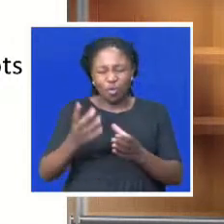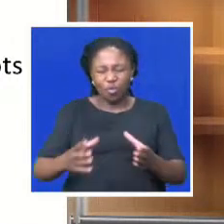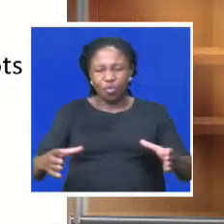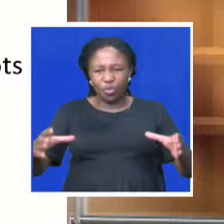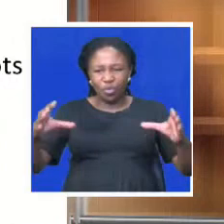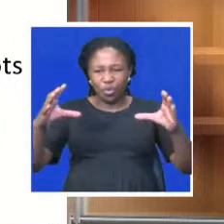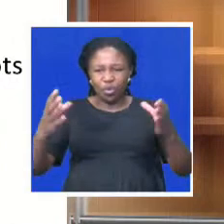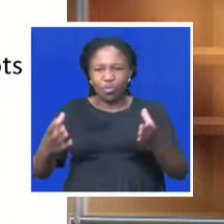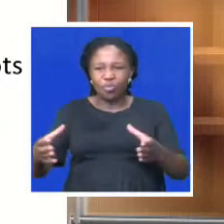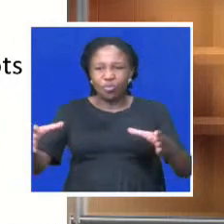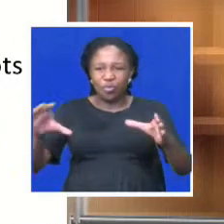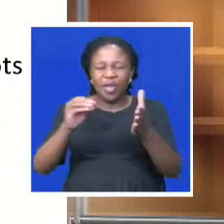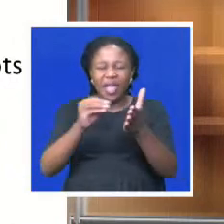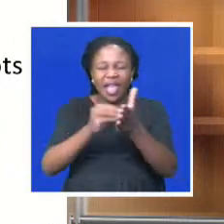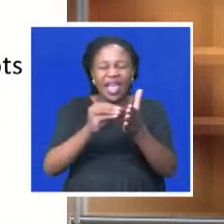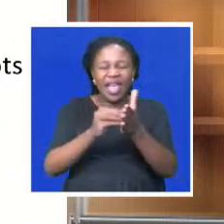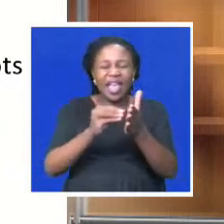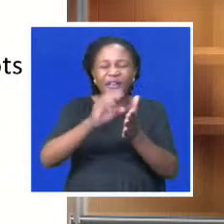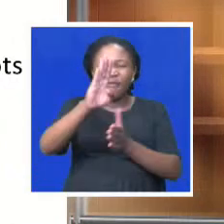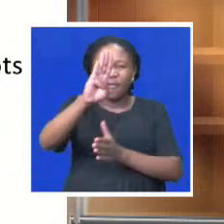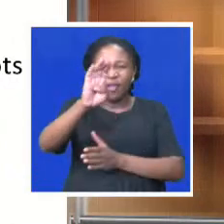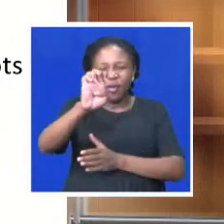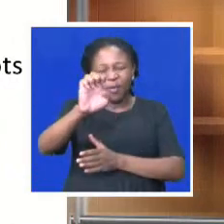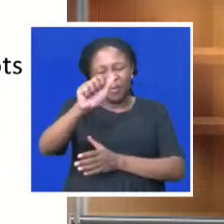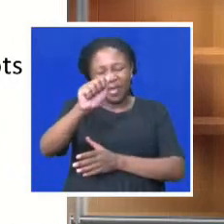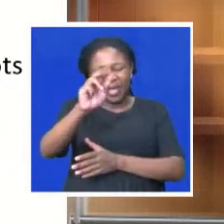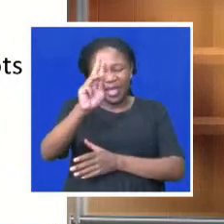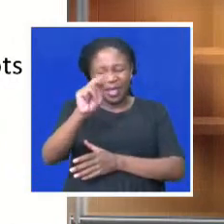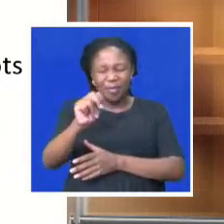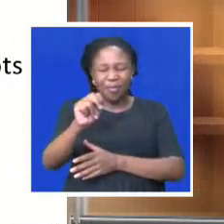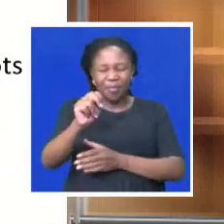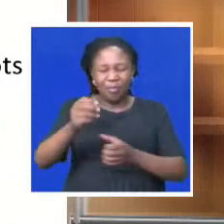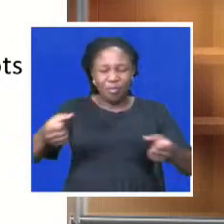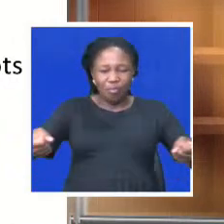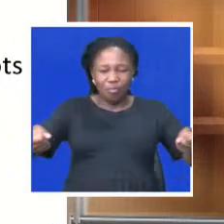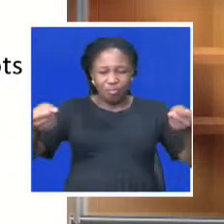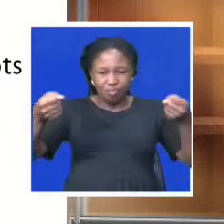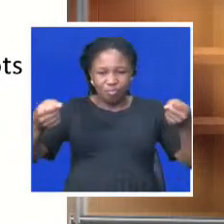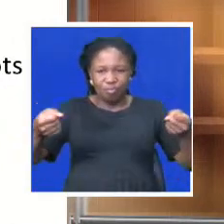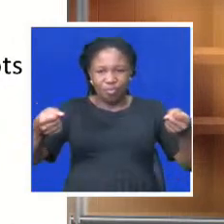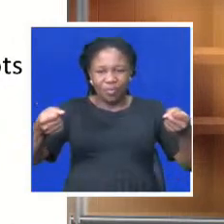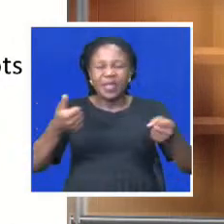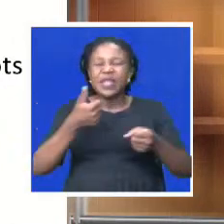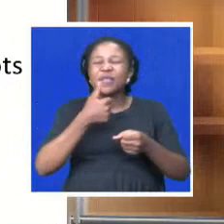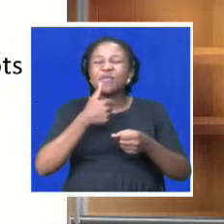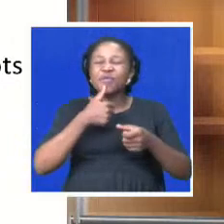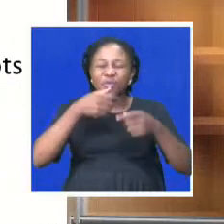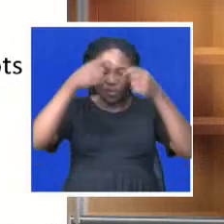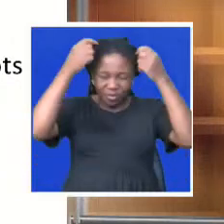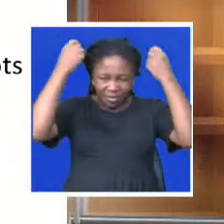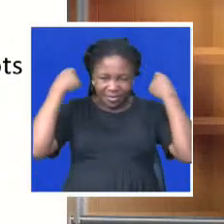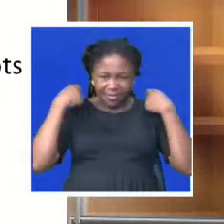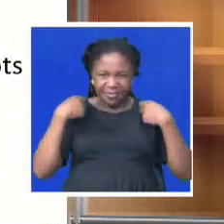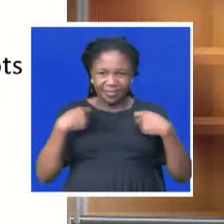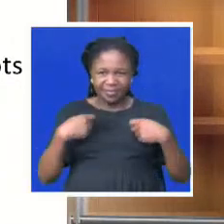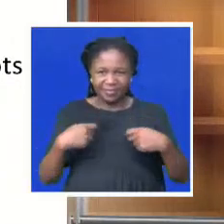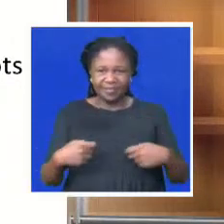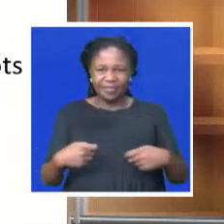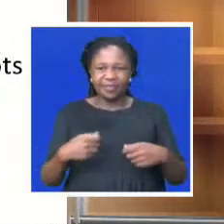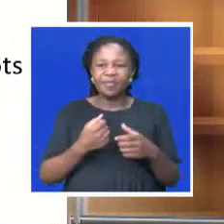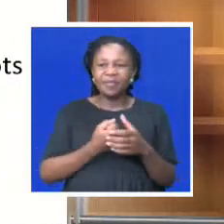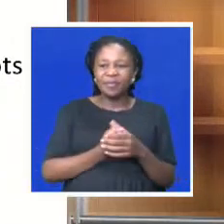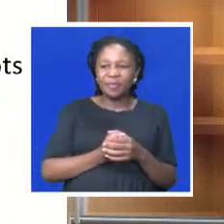was carried across the girl's neck. One of the pots had